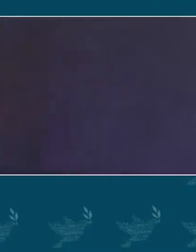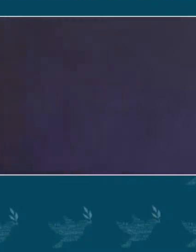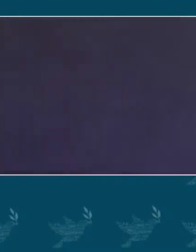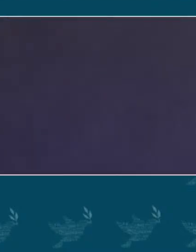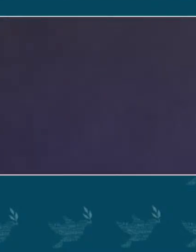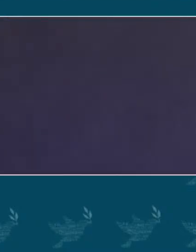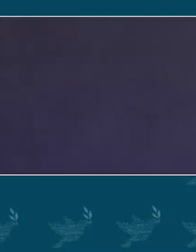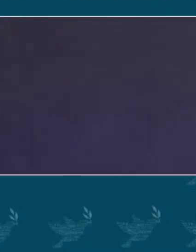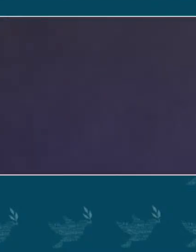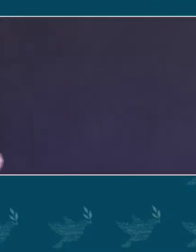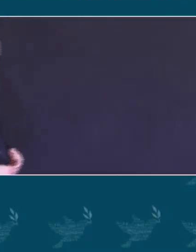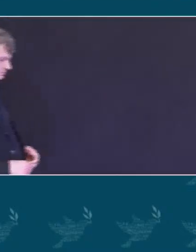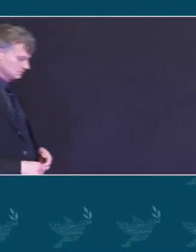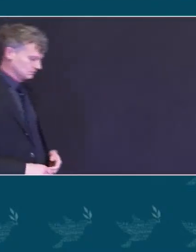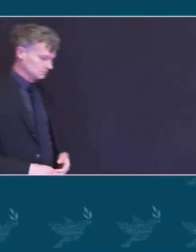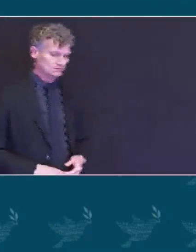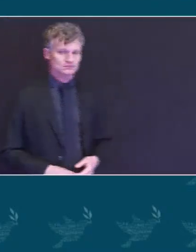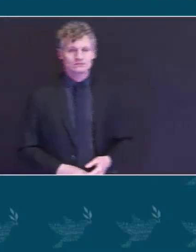to reply?